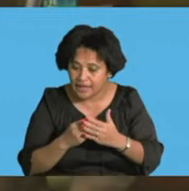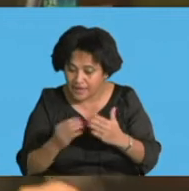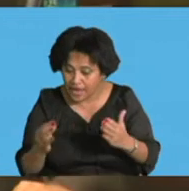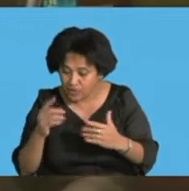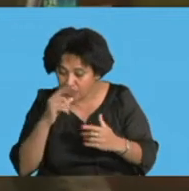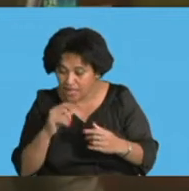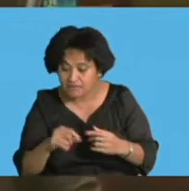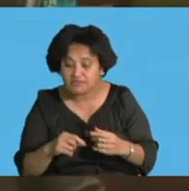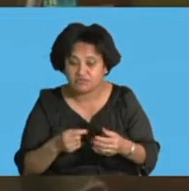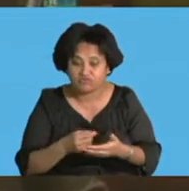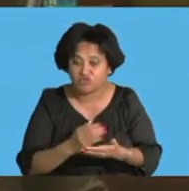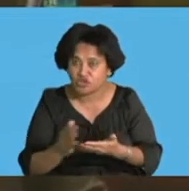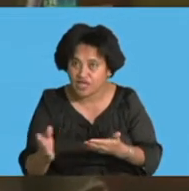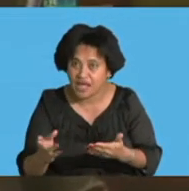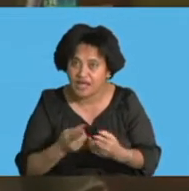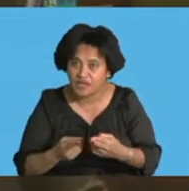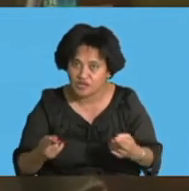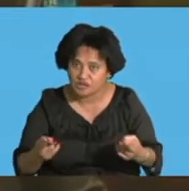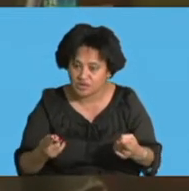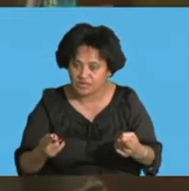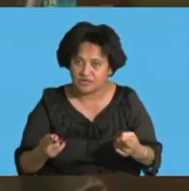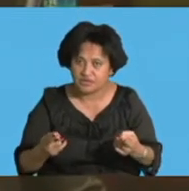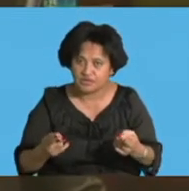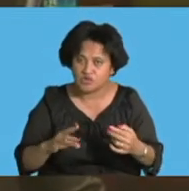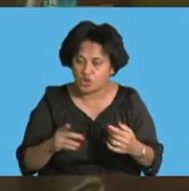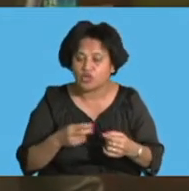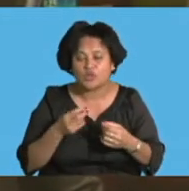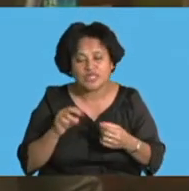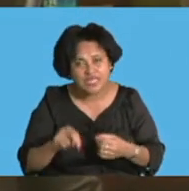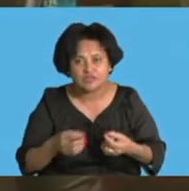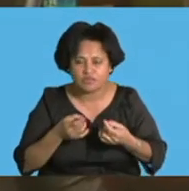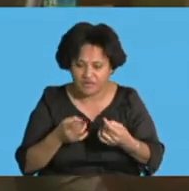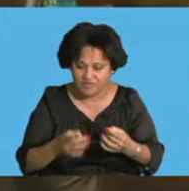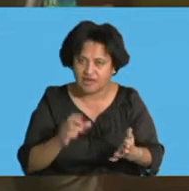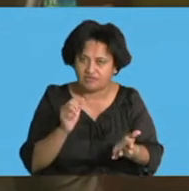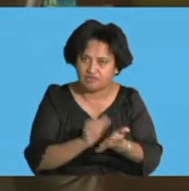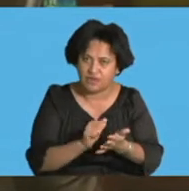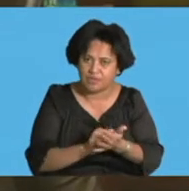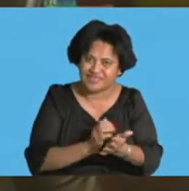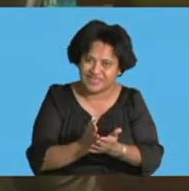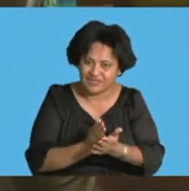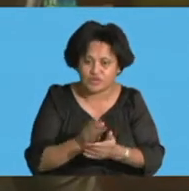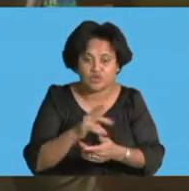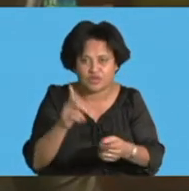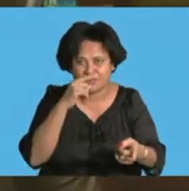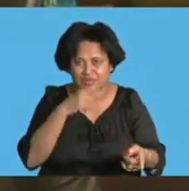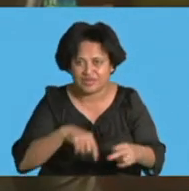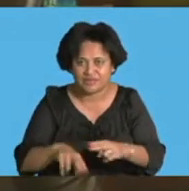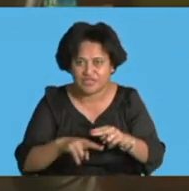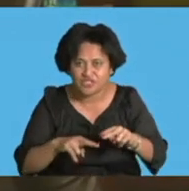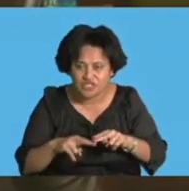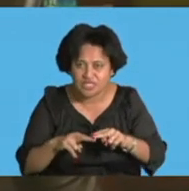resources allocated to it in providing appropriate services to the people of this nation. Mr. Speaker